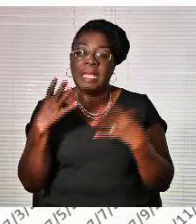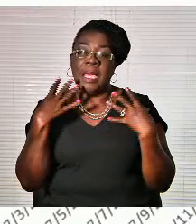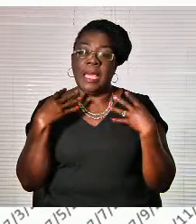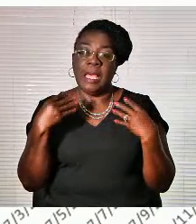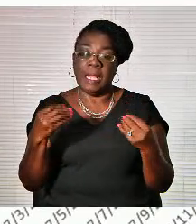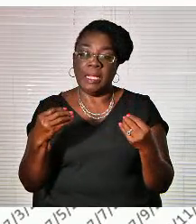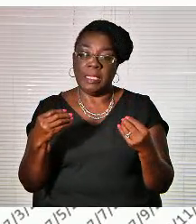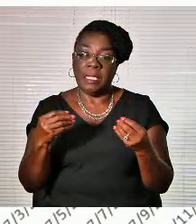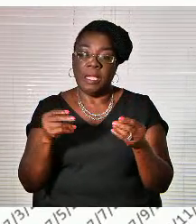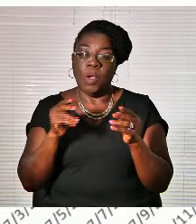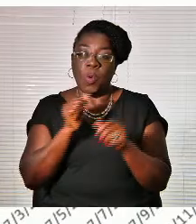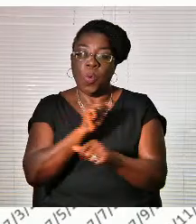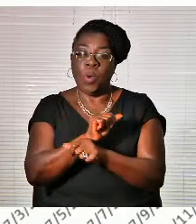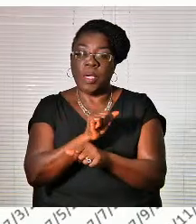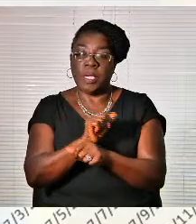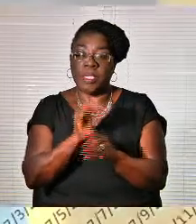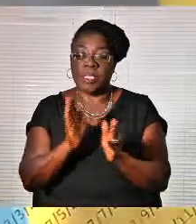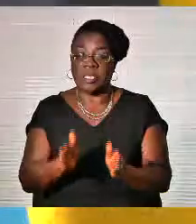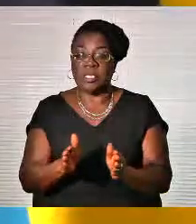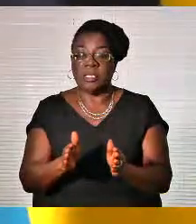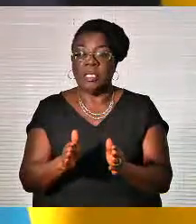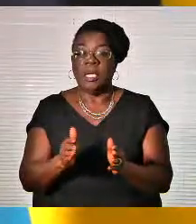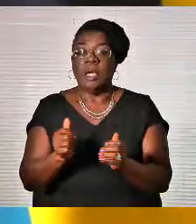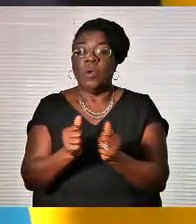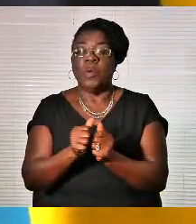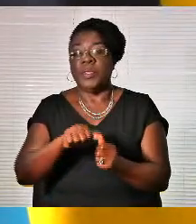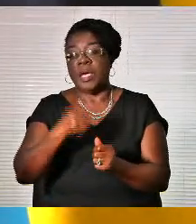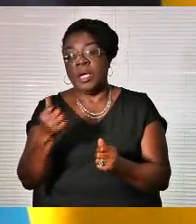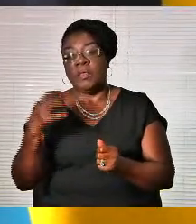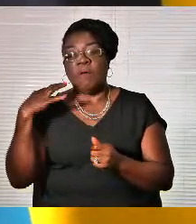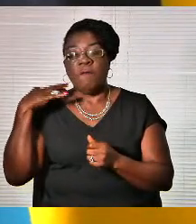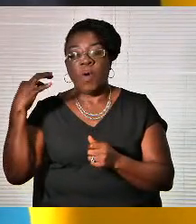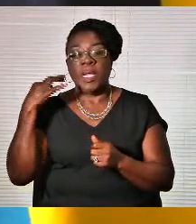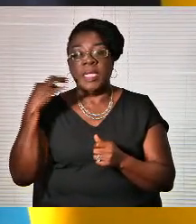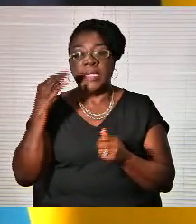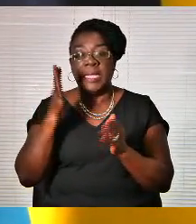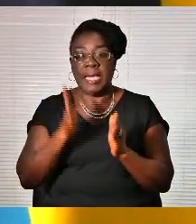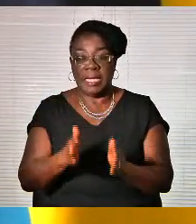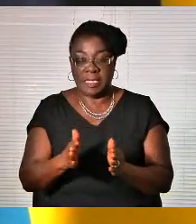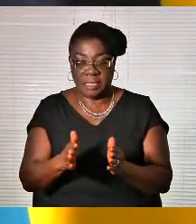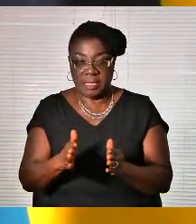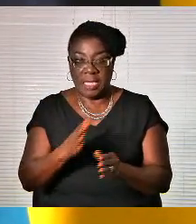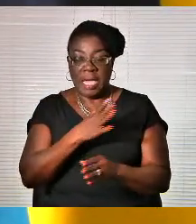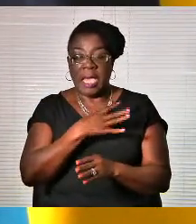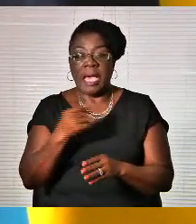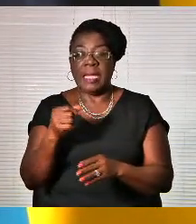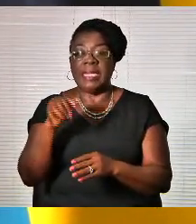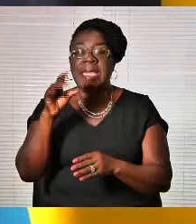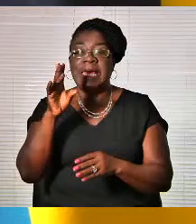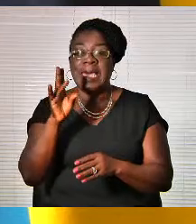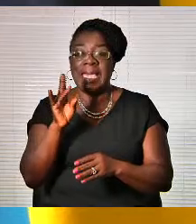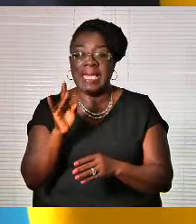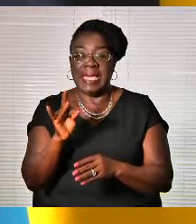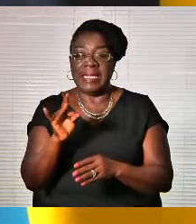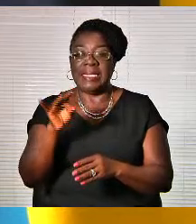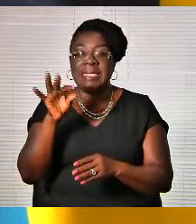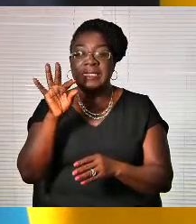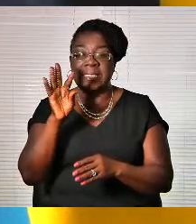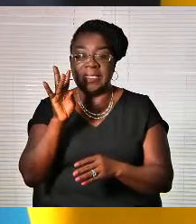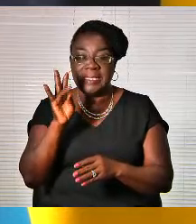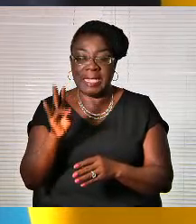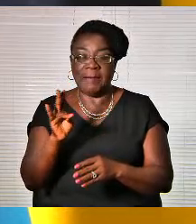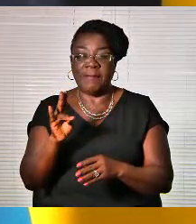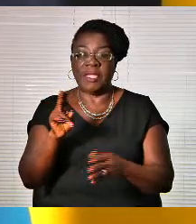surveillance officers, along with many volunteers and 87 reassigned public